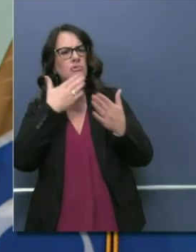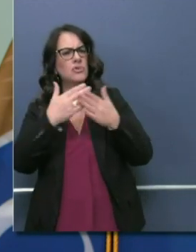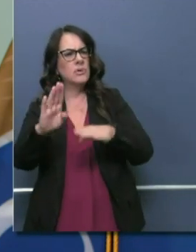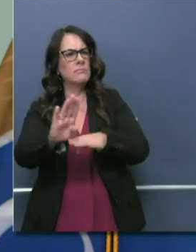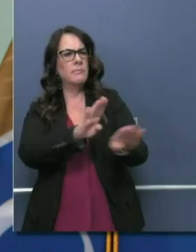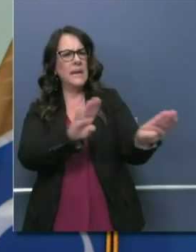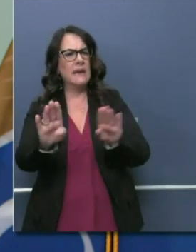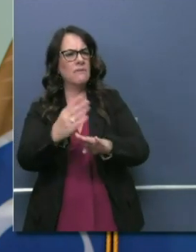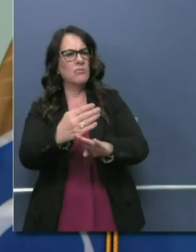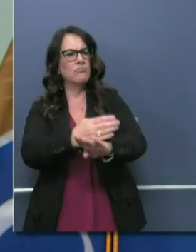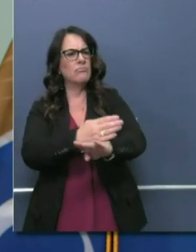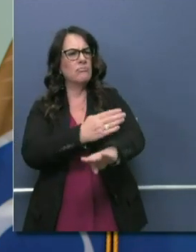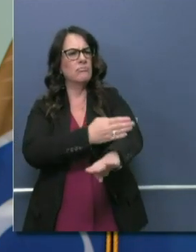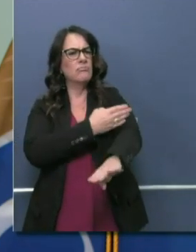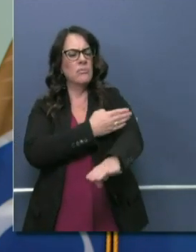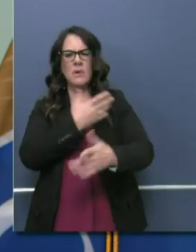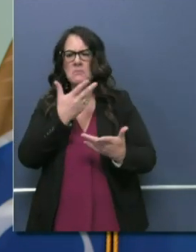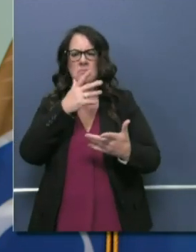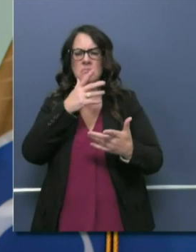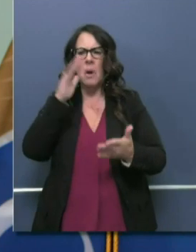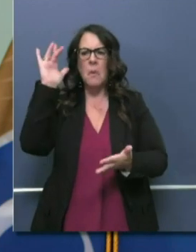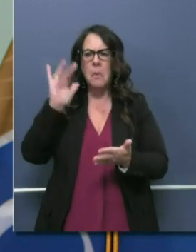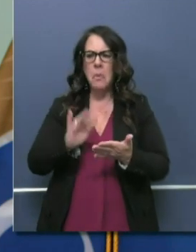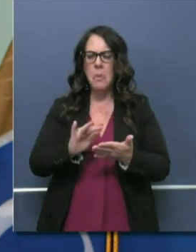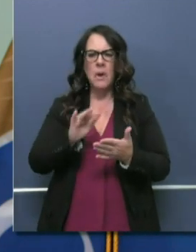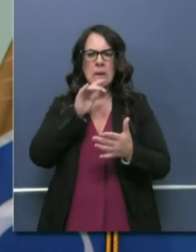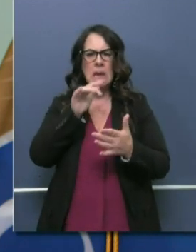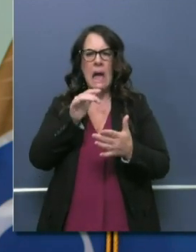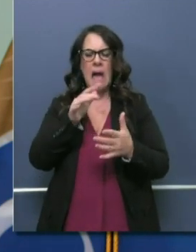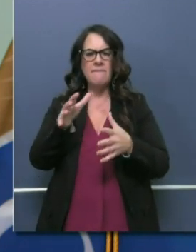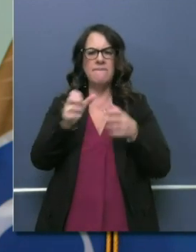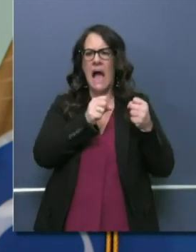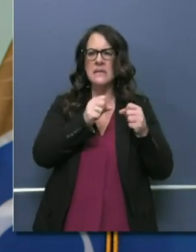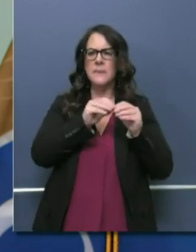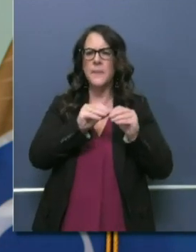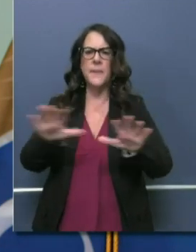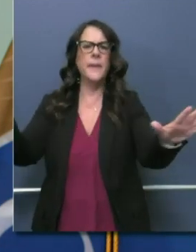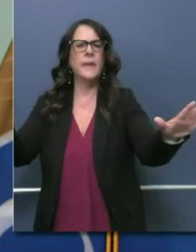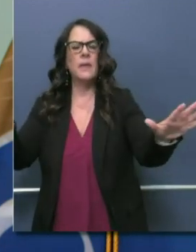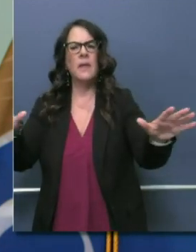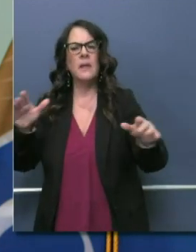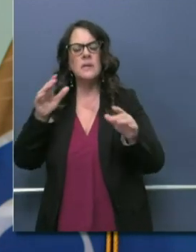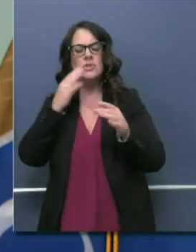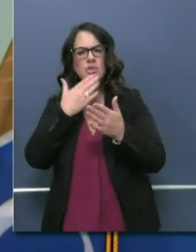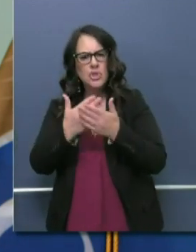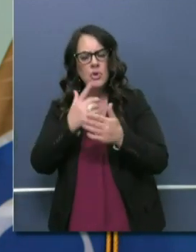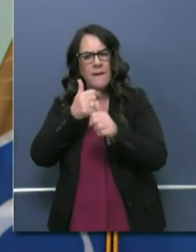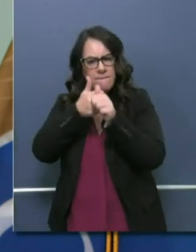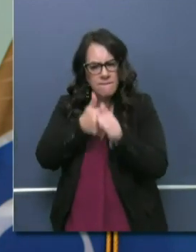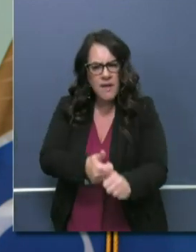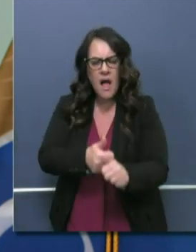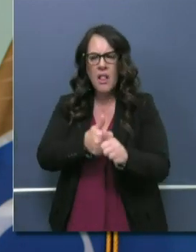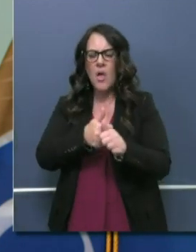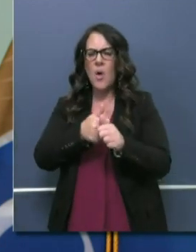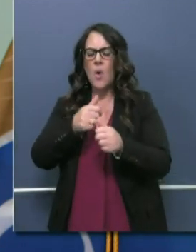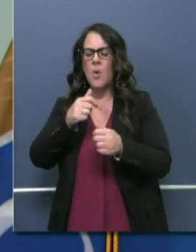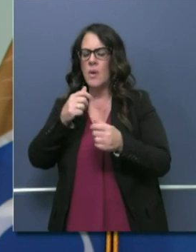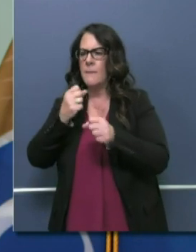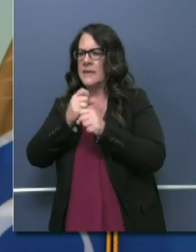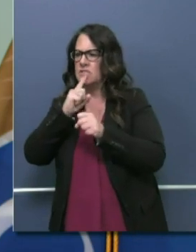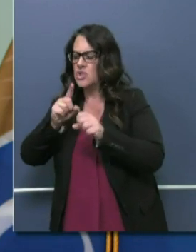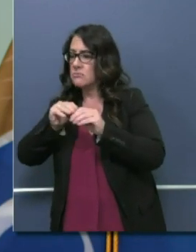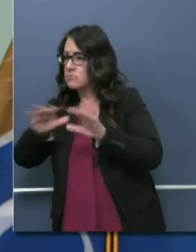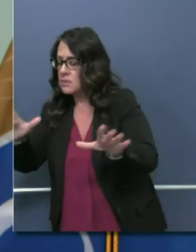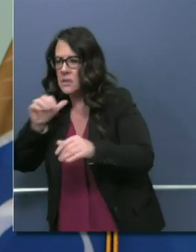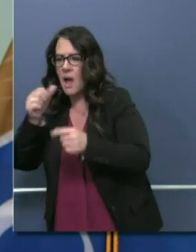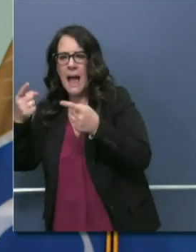If that's the case, and we do not have the capacity to control that spread, to trace that spread, to track that spread, to